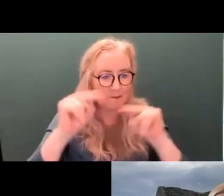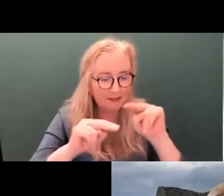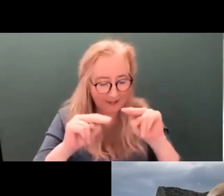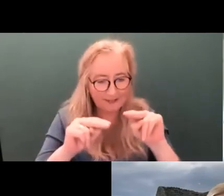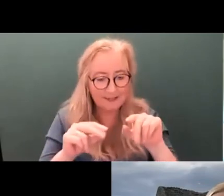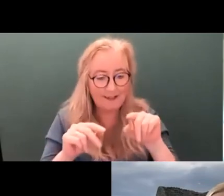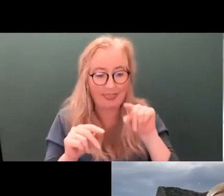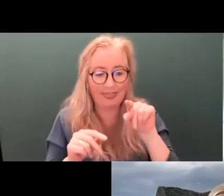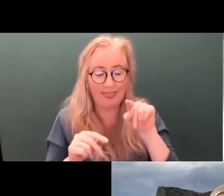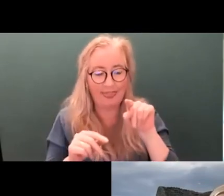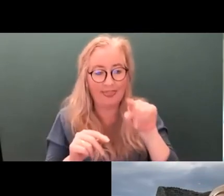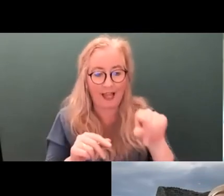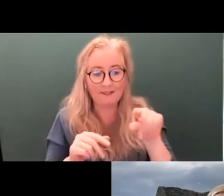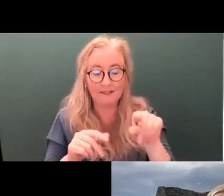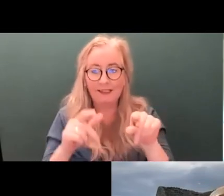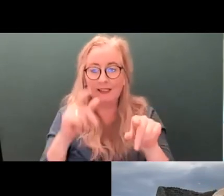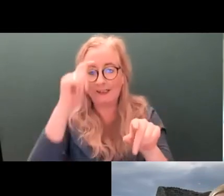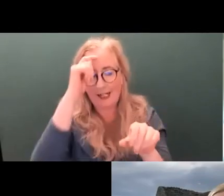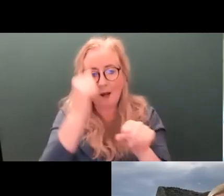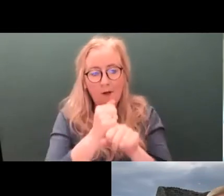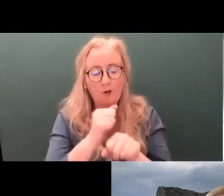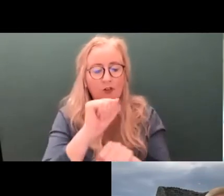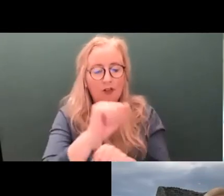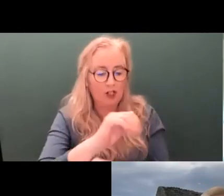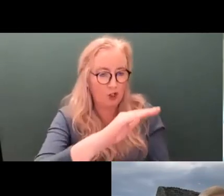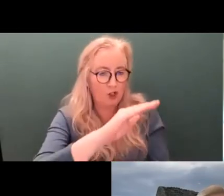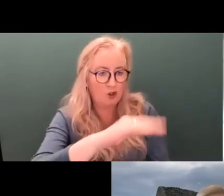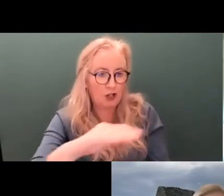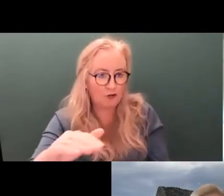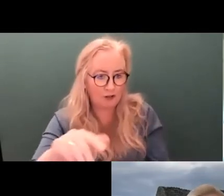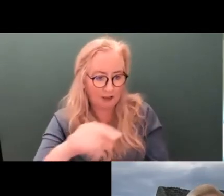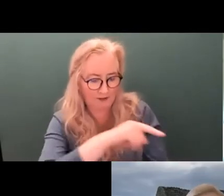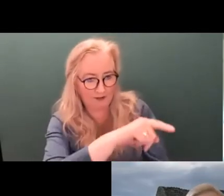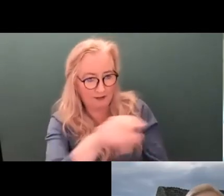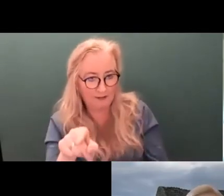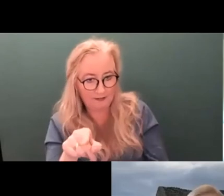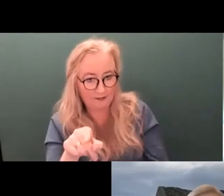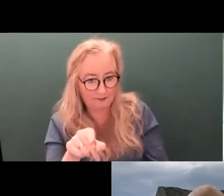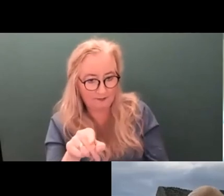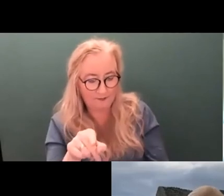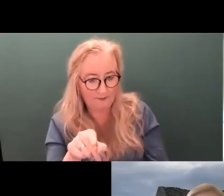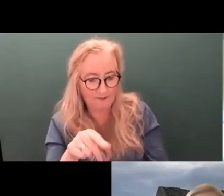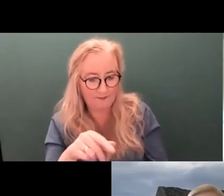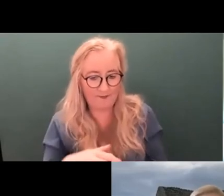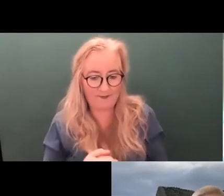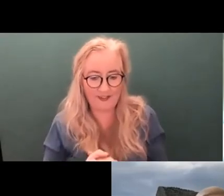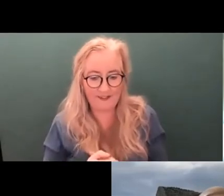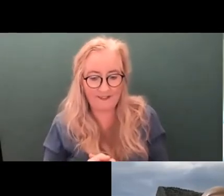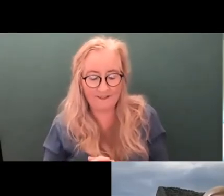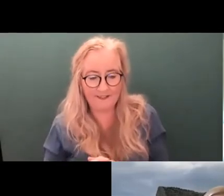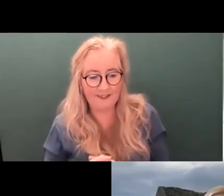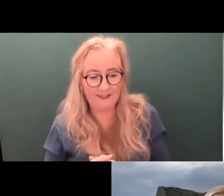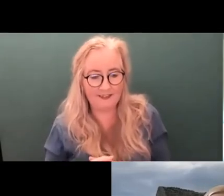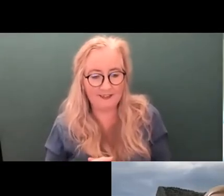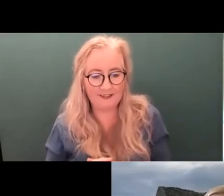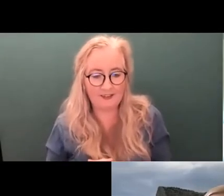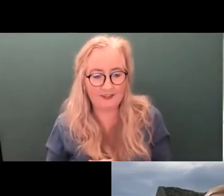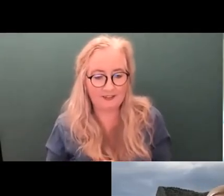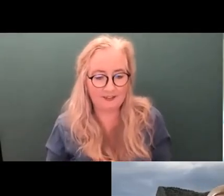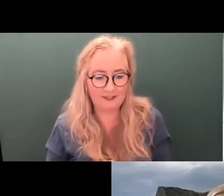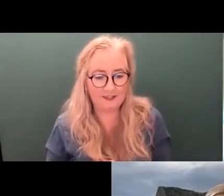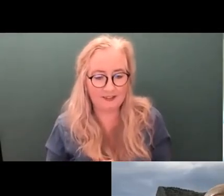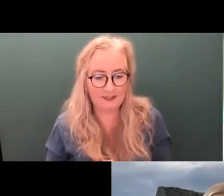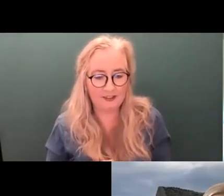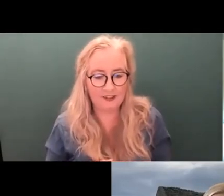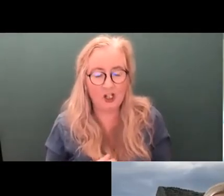takes children's coordination into account. So no, you know, sitting